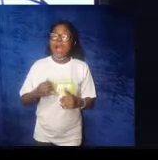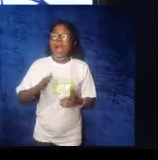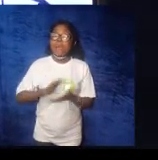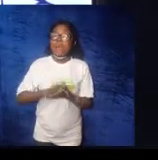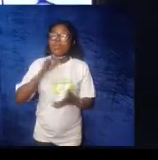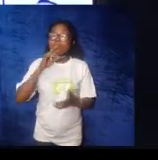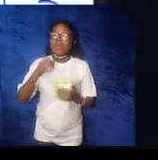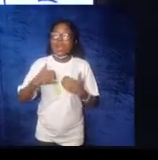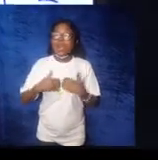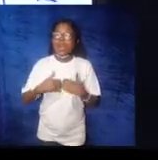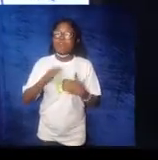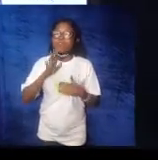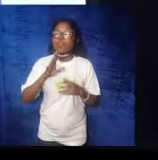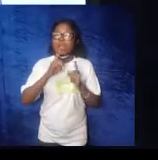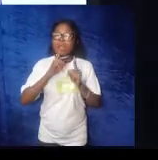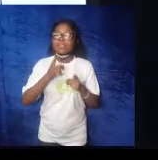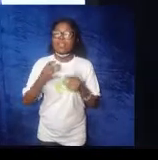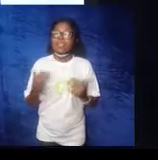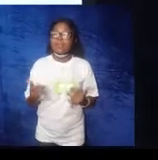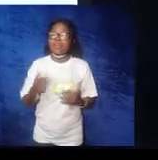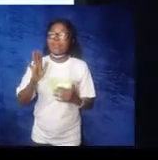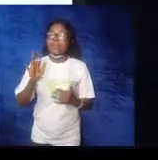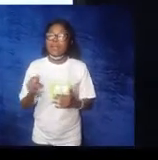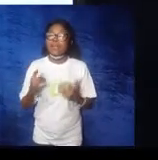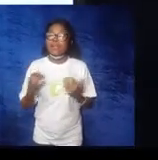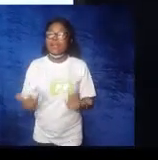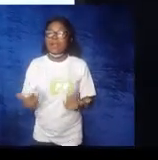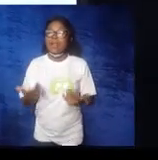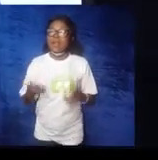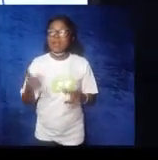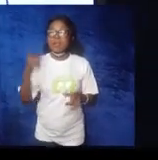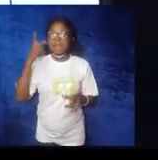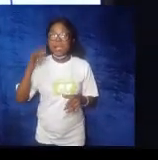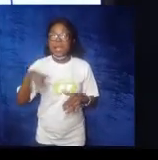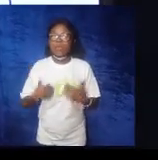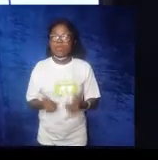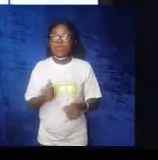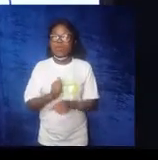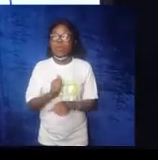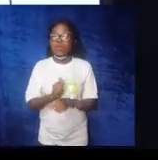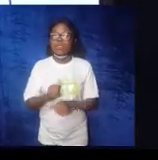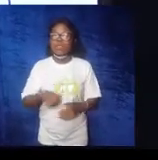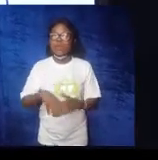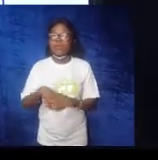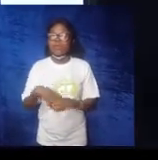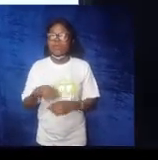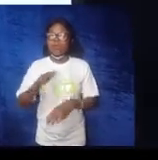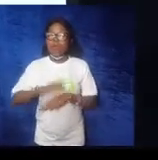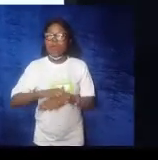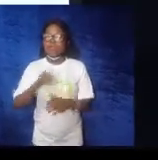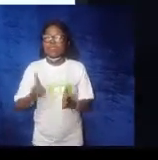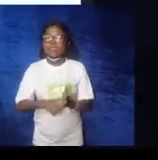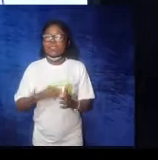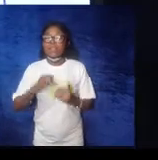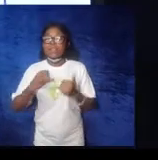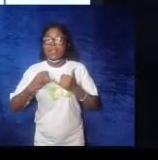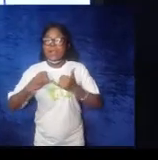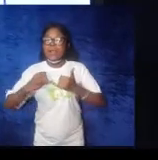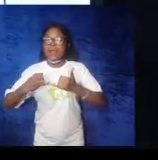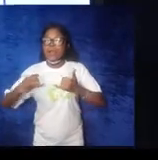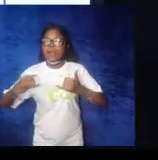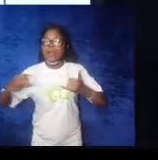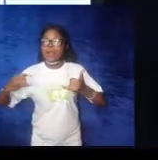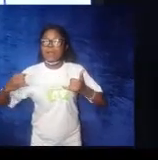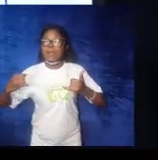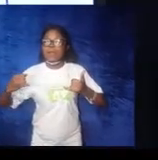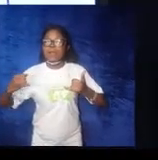Alrighty then, I believe you have your answer by now. Let's just see how it's worked out.